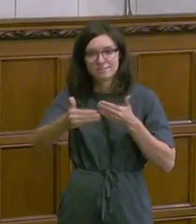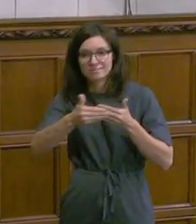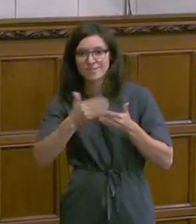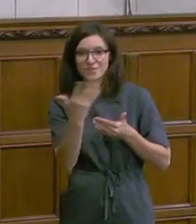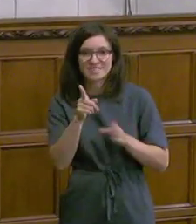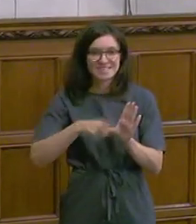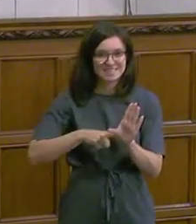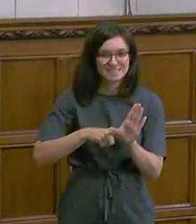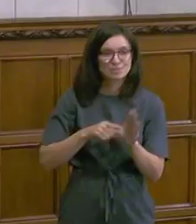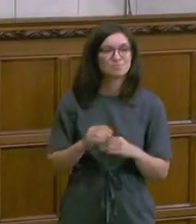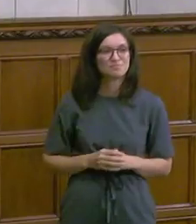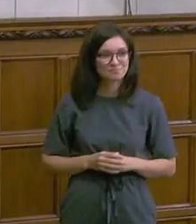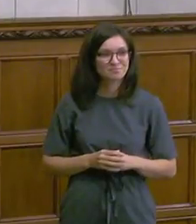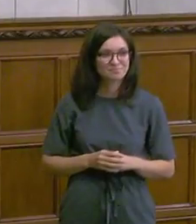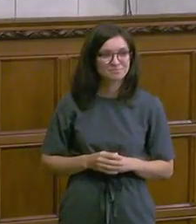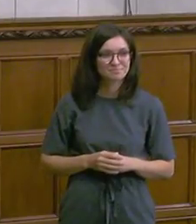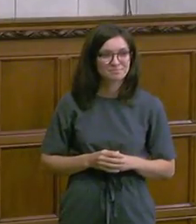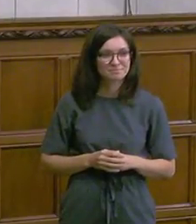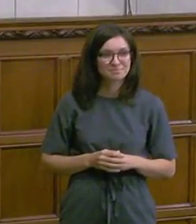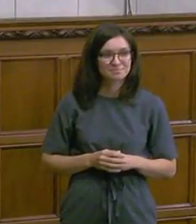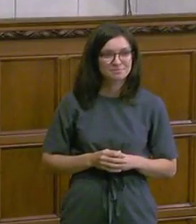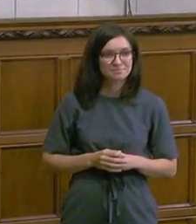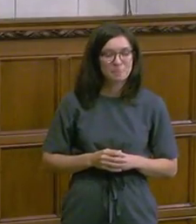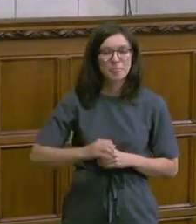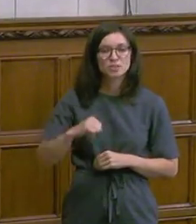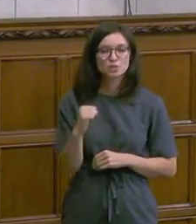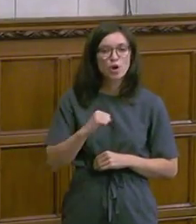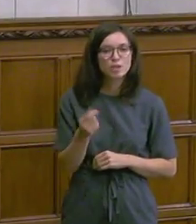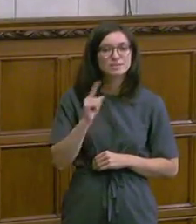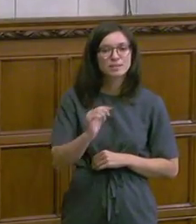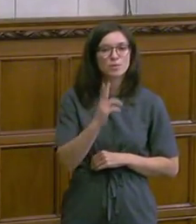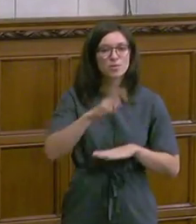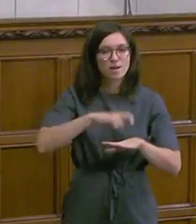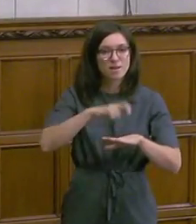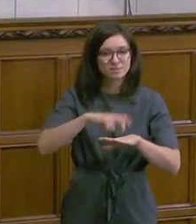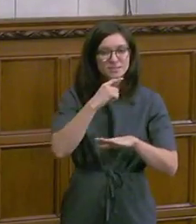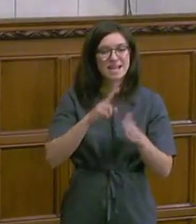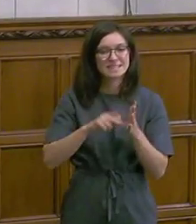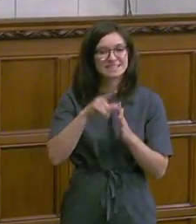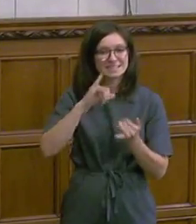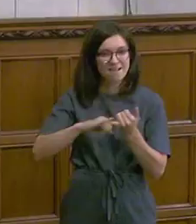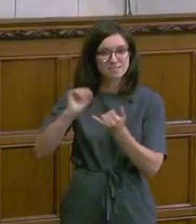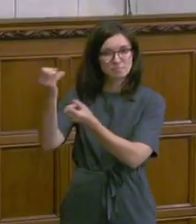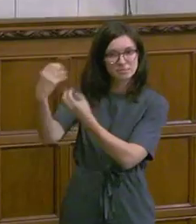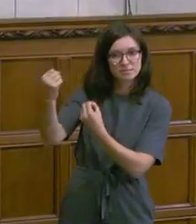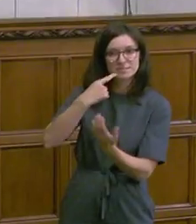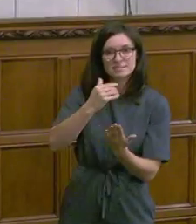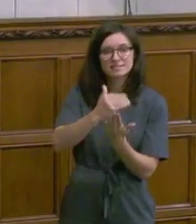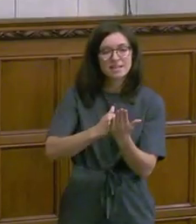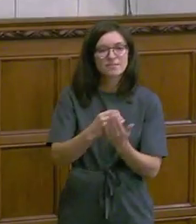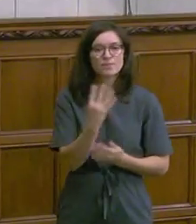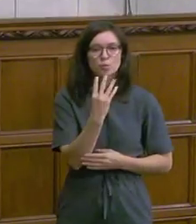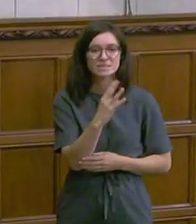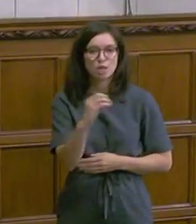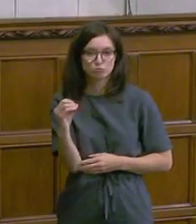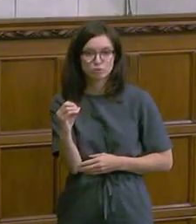issue that the Honourable Lady bring up and others have spoken about as well. The Scotland and Northern Ireland Director for the National Deaf Children's Society has said, in Northern Ireland we have some 1,400 deaf